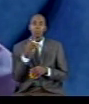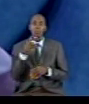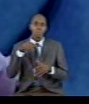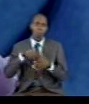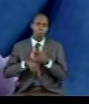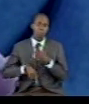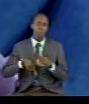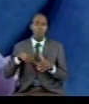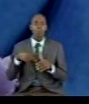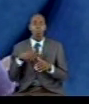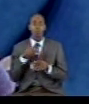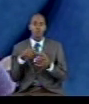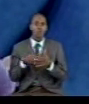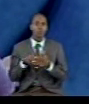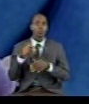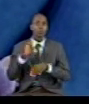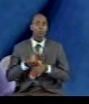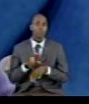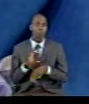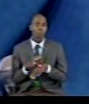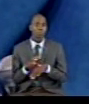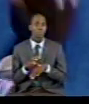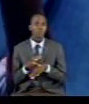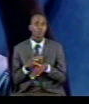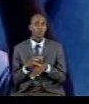since we are young. We are living in Taraba before.